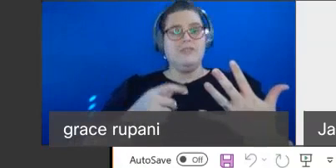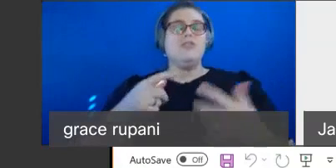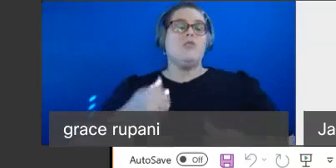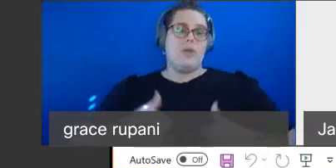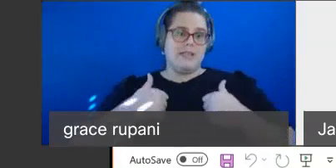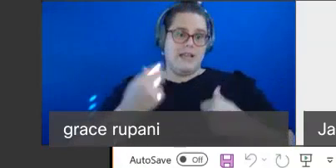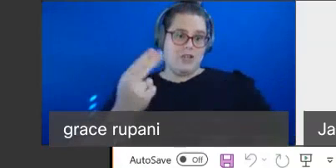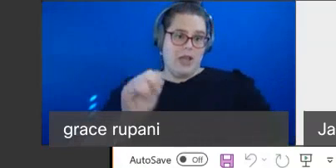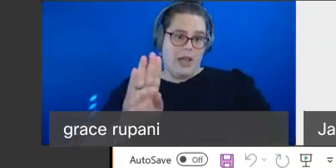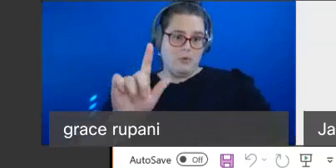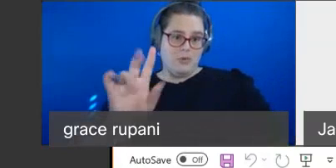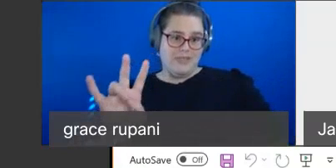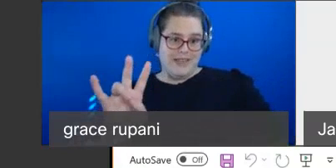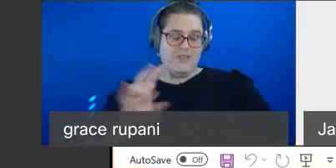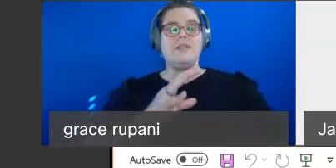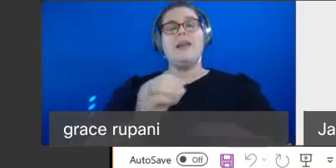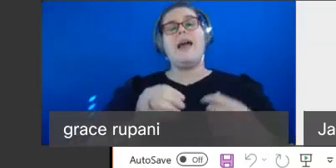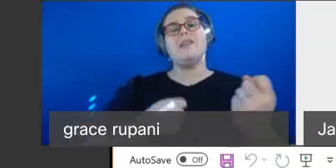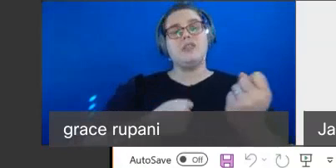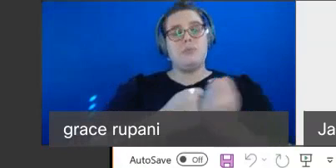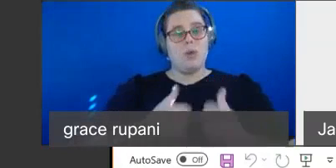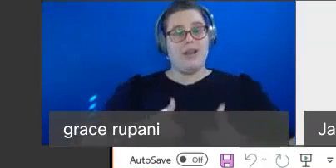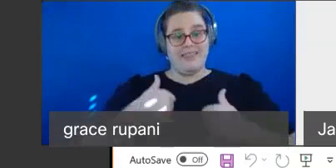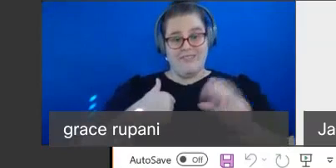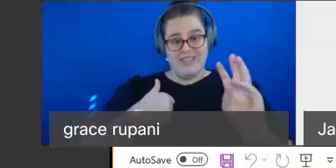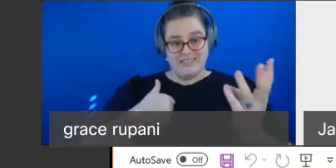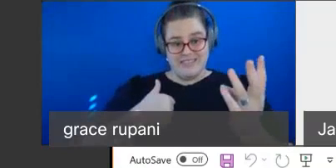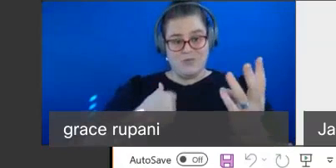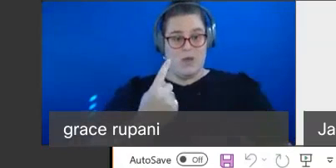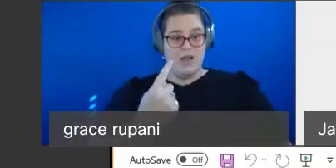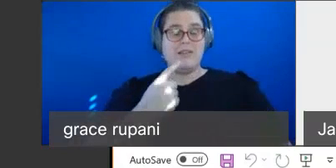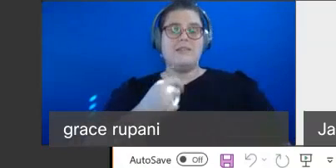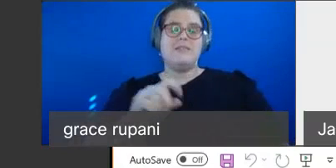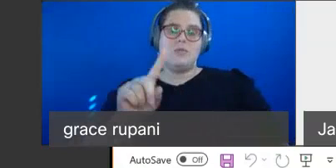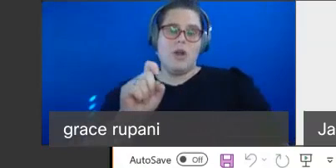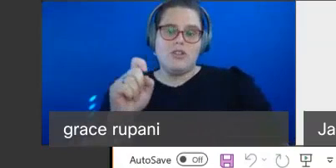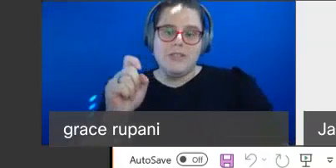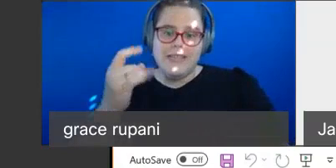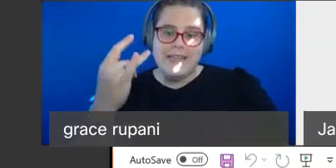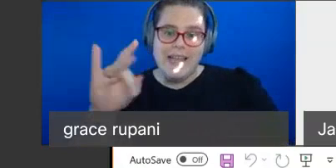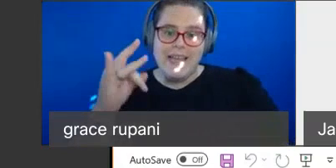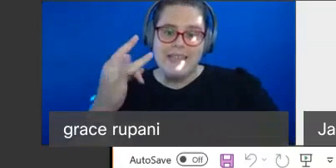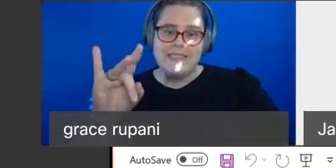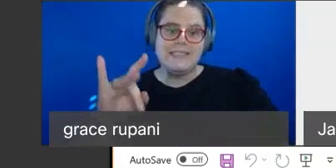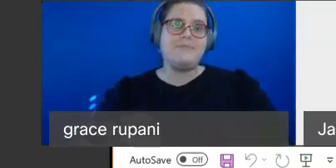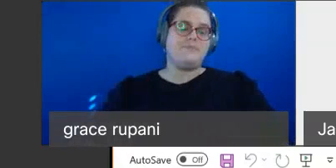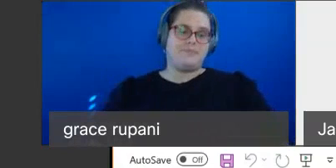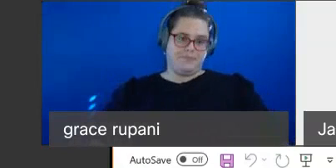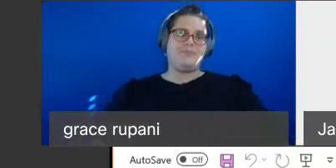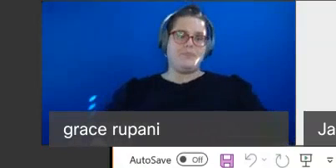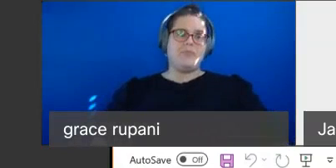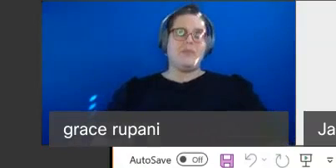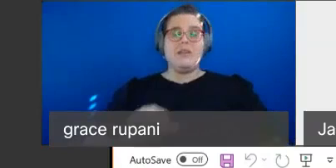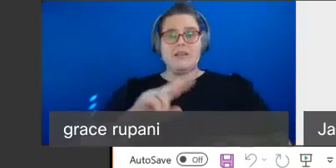living, 118. If there's any good news in the last couple of weeks, it is that in natural homes and